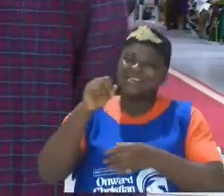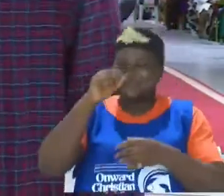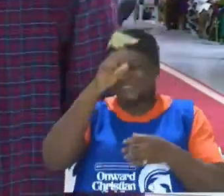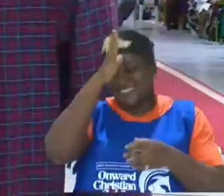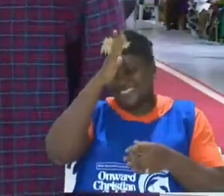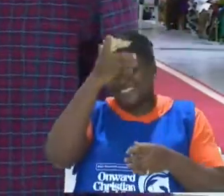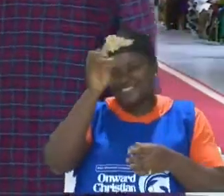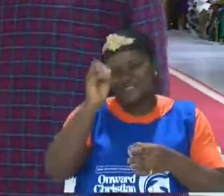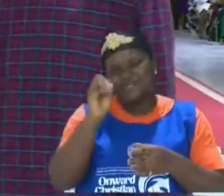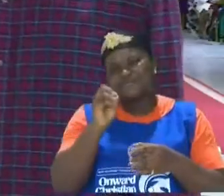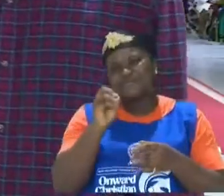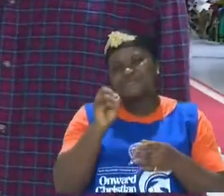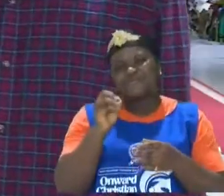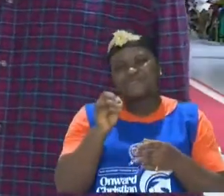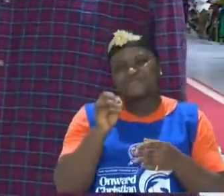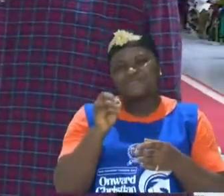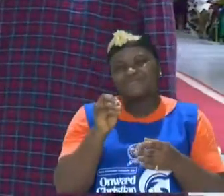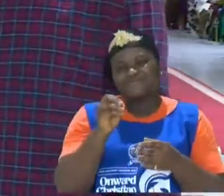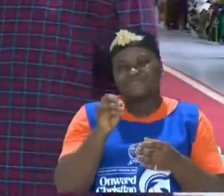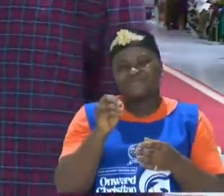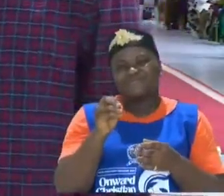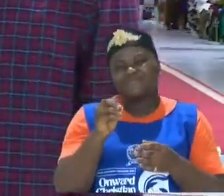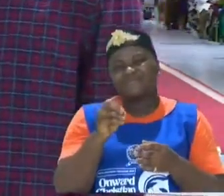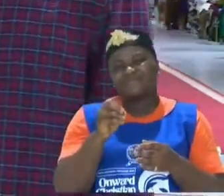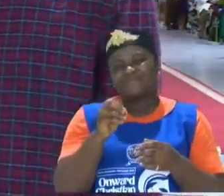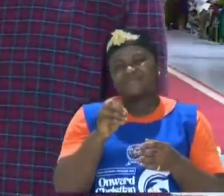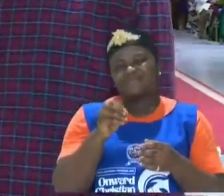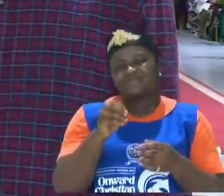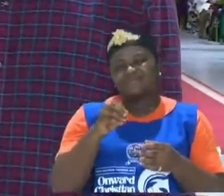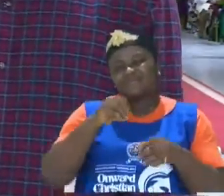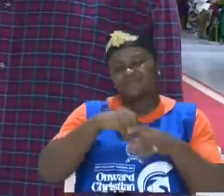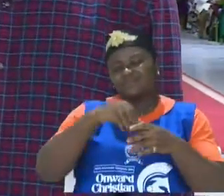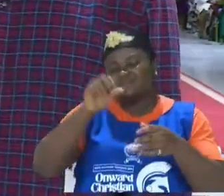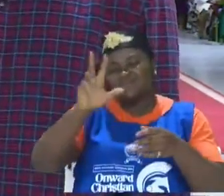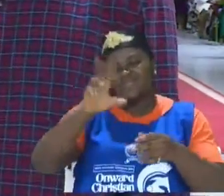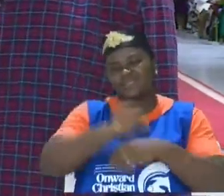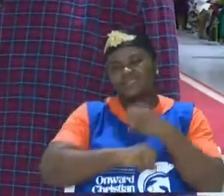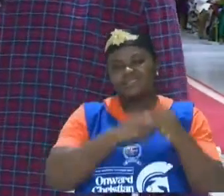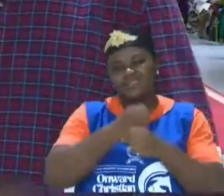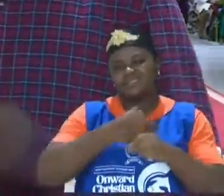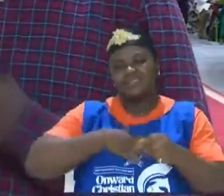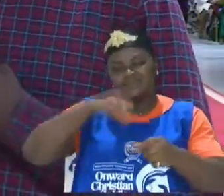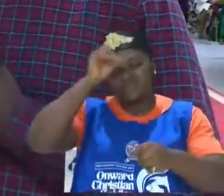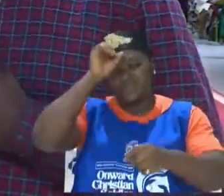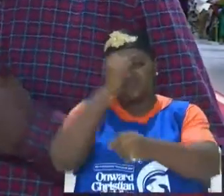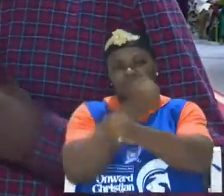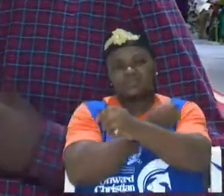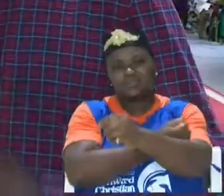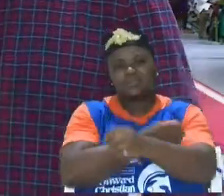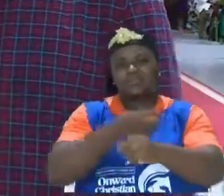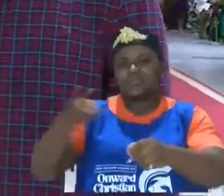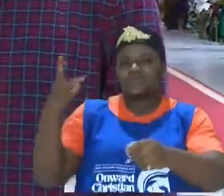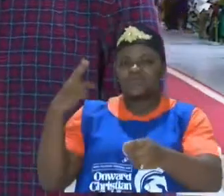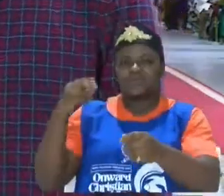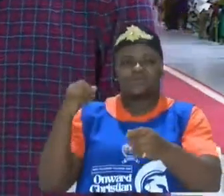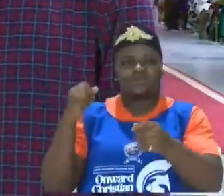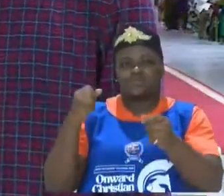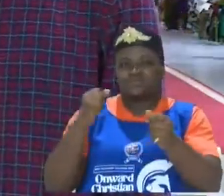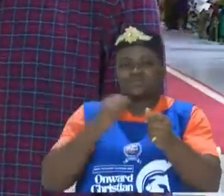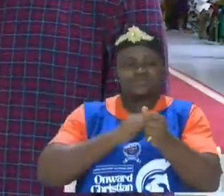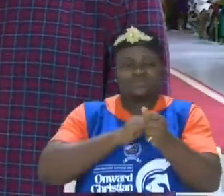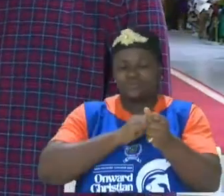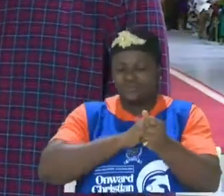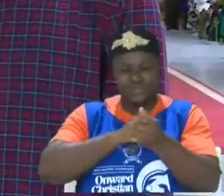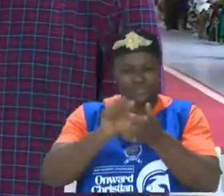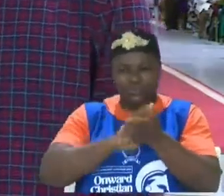titled this is because for 3 years, my son was afflicted with madness that defied